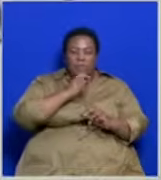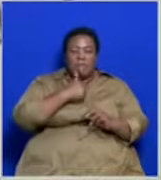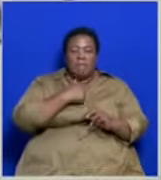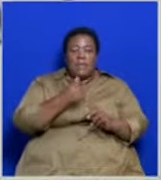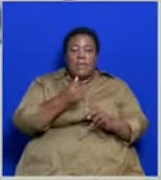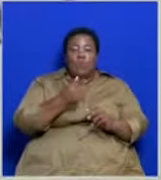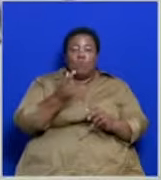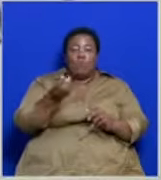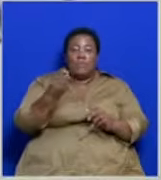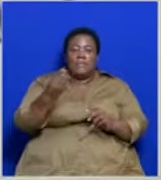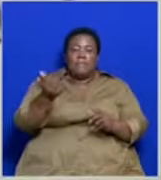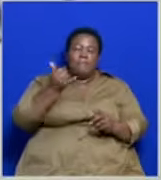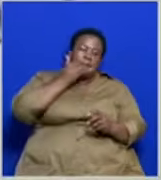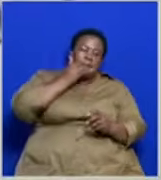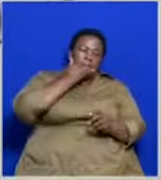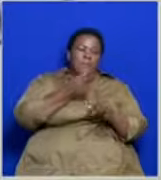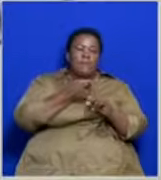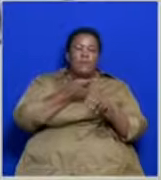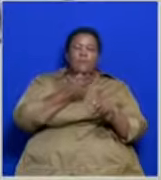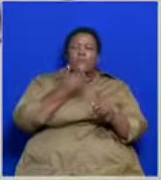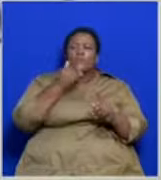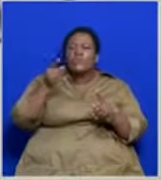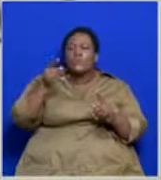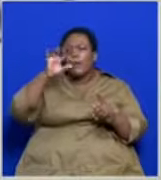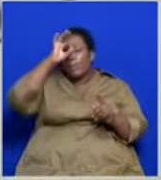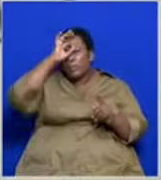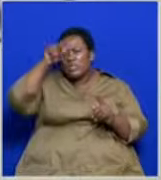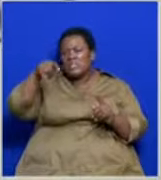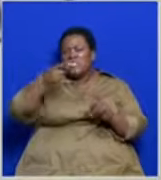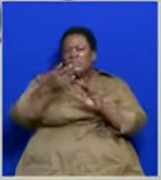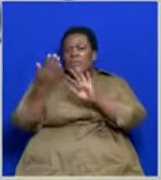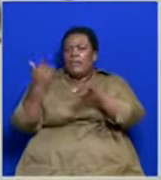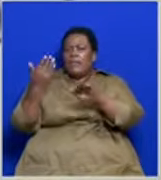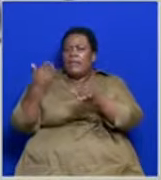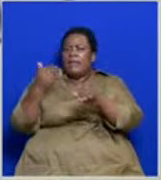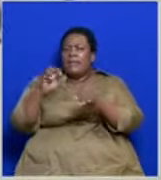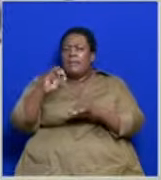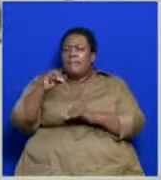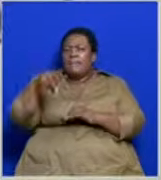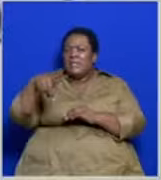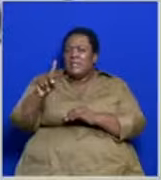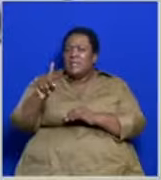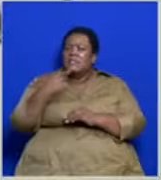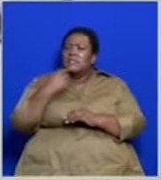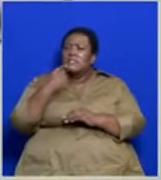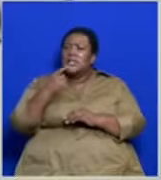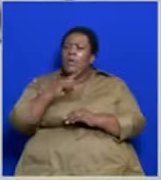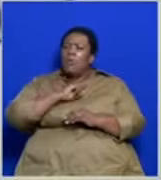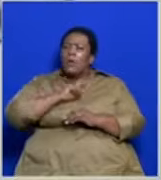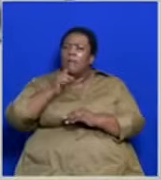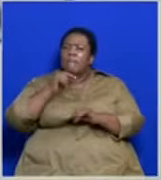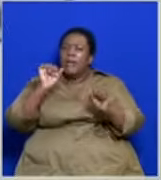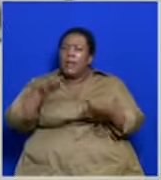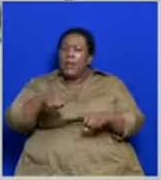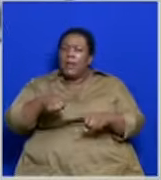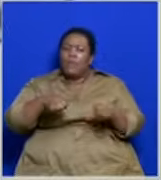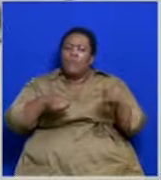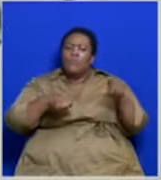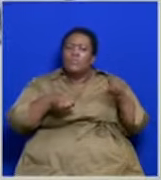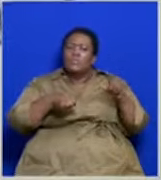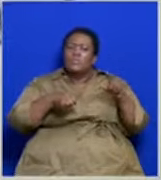an officer of EMPD asking why I'm not allowing her to deliver the goods with my